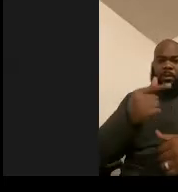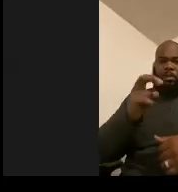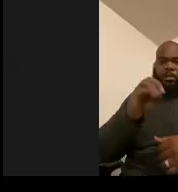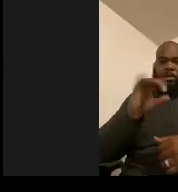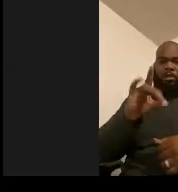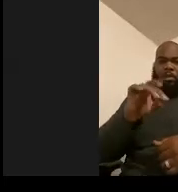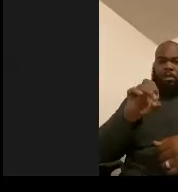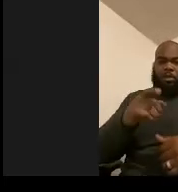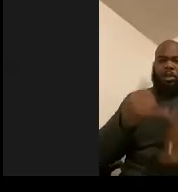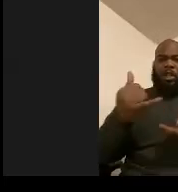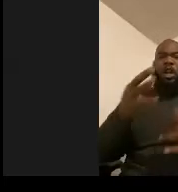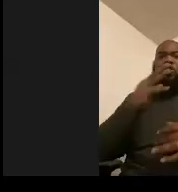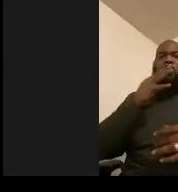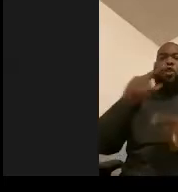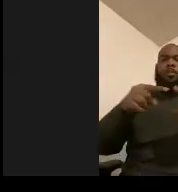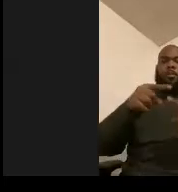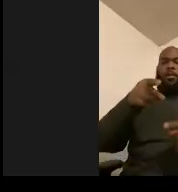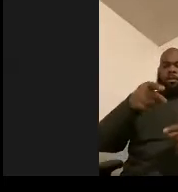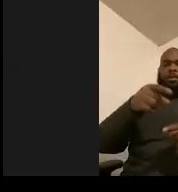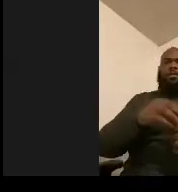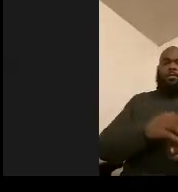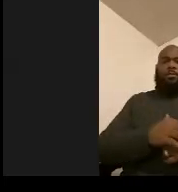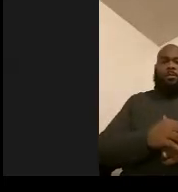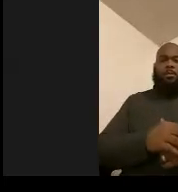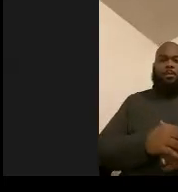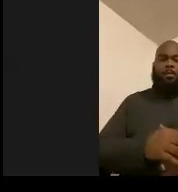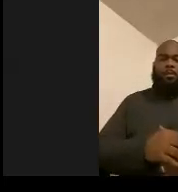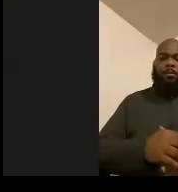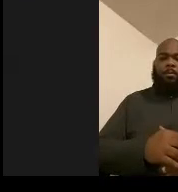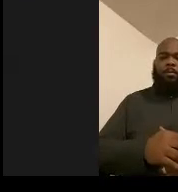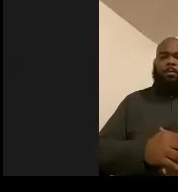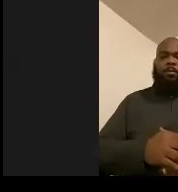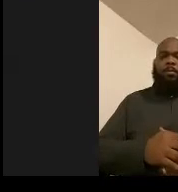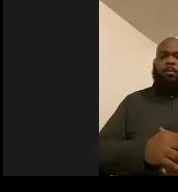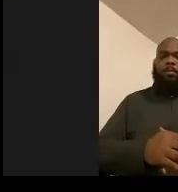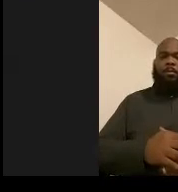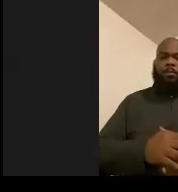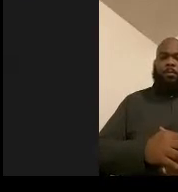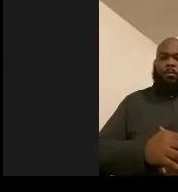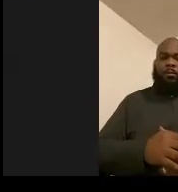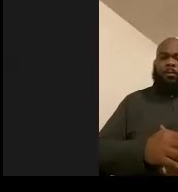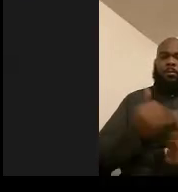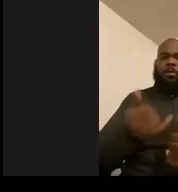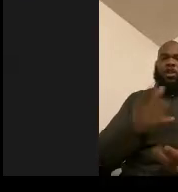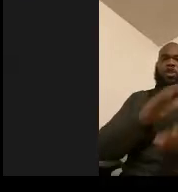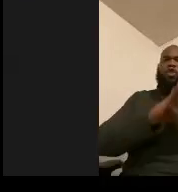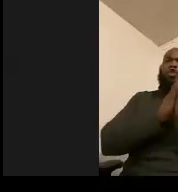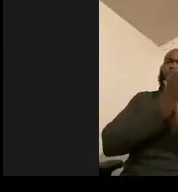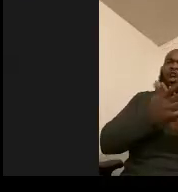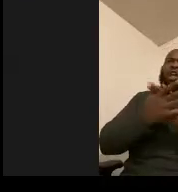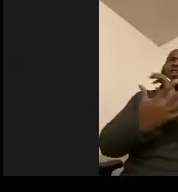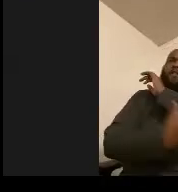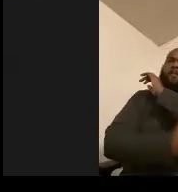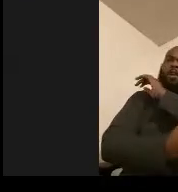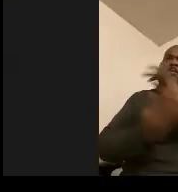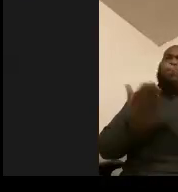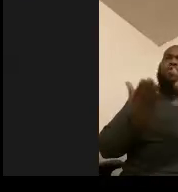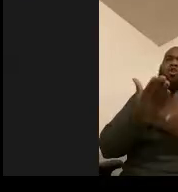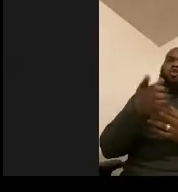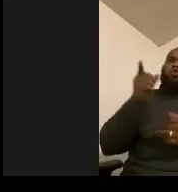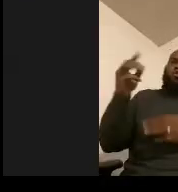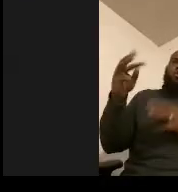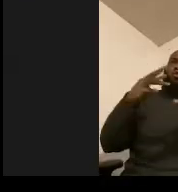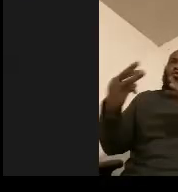Now he talks about the genocide of the Vietnamese, right? Now the creation of poverty through war. We must have killed 1 million of them,